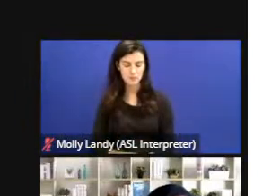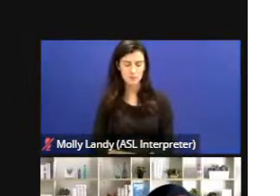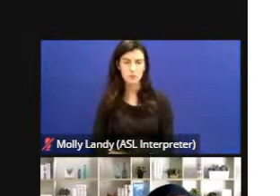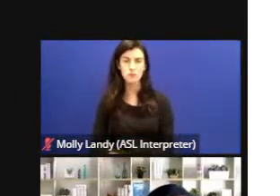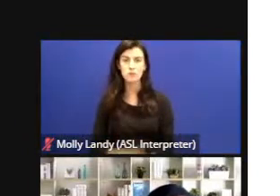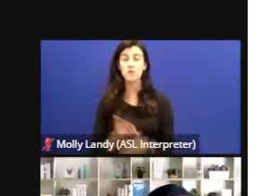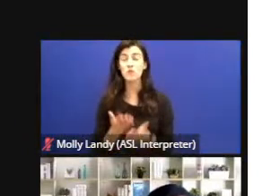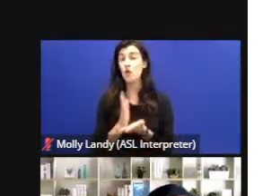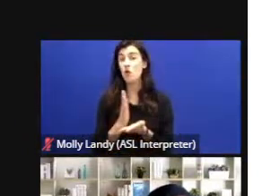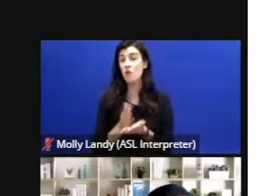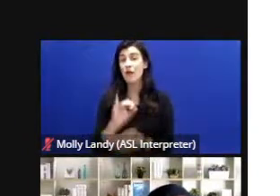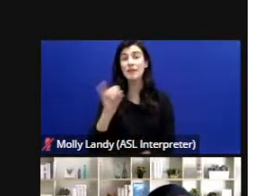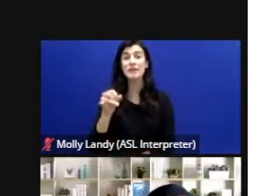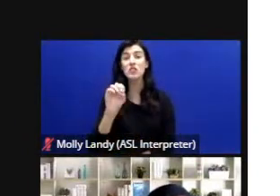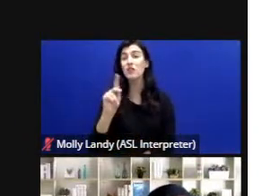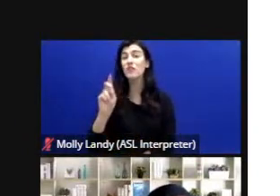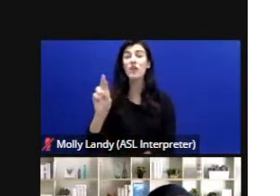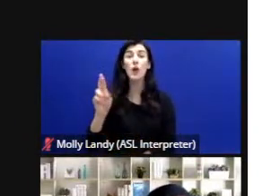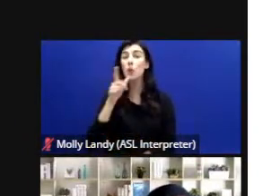right, Jennifer, next speaker.